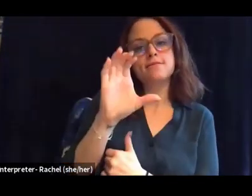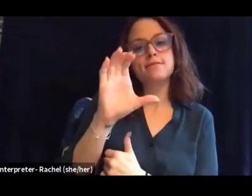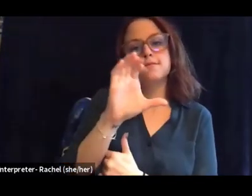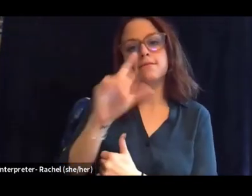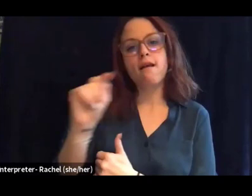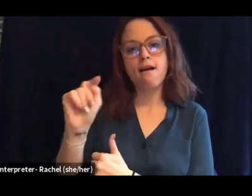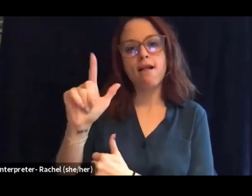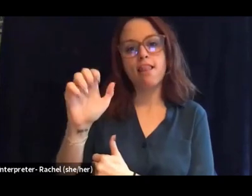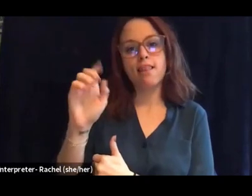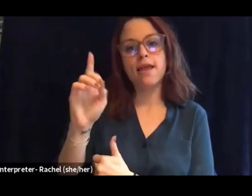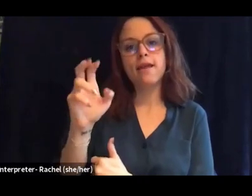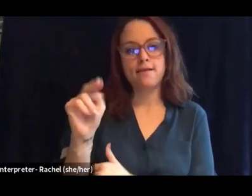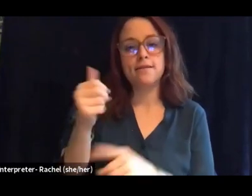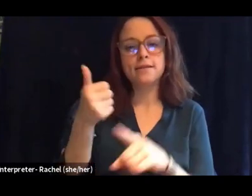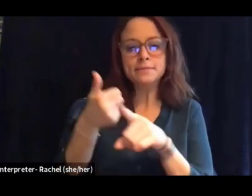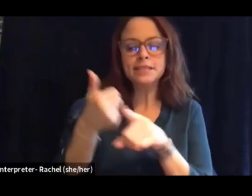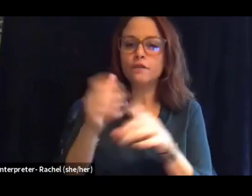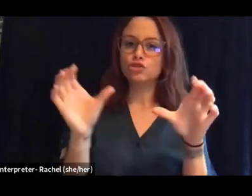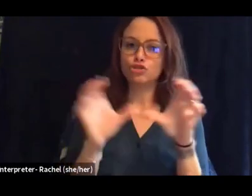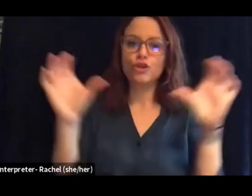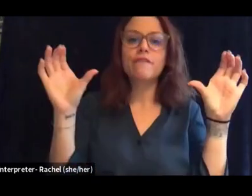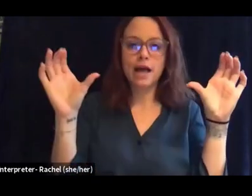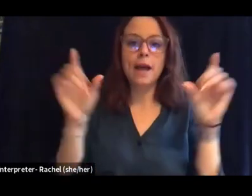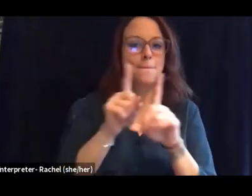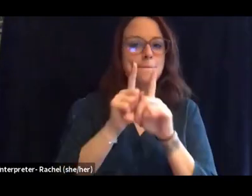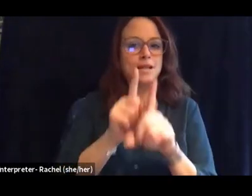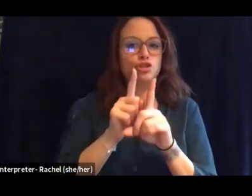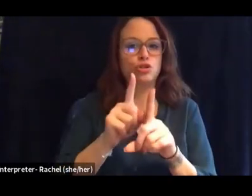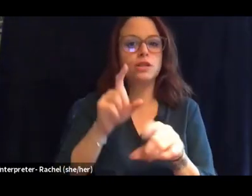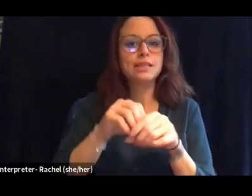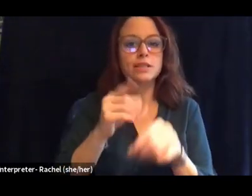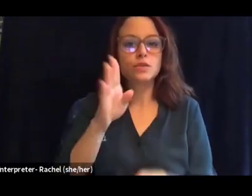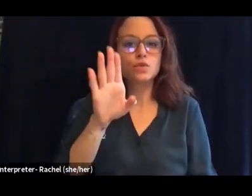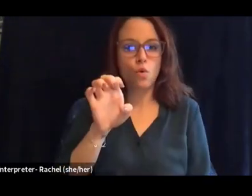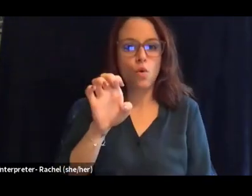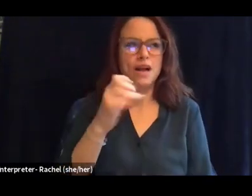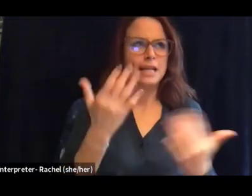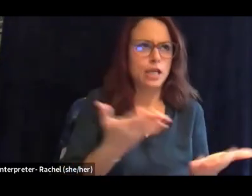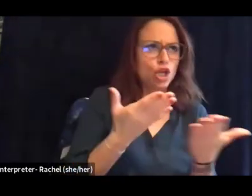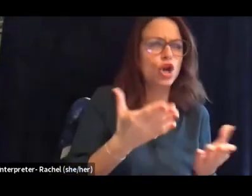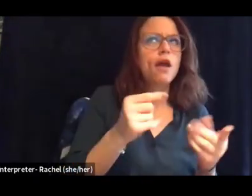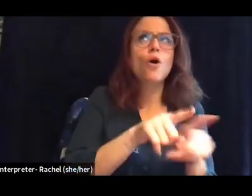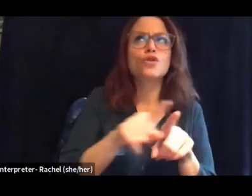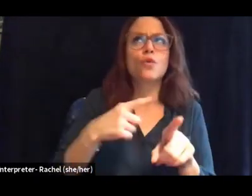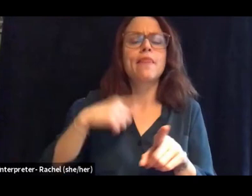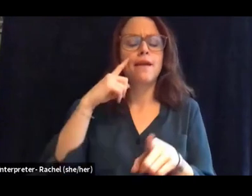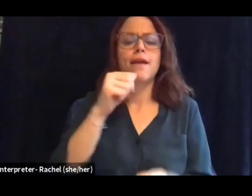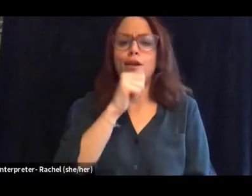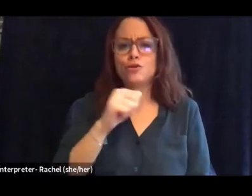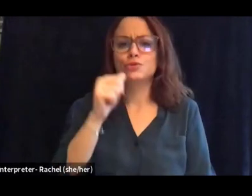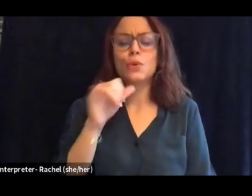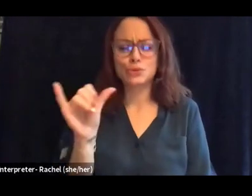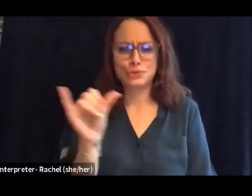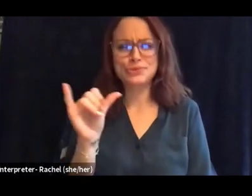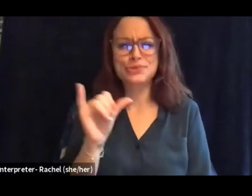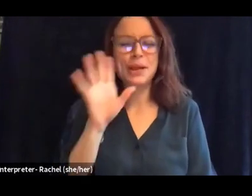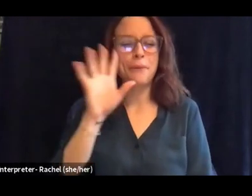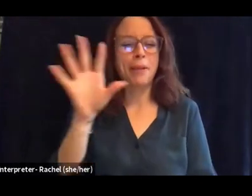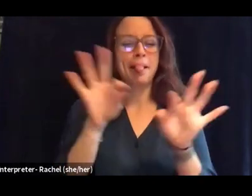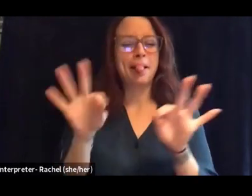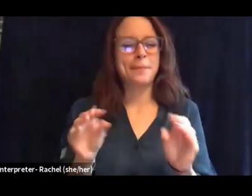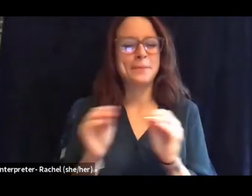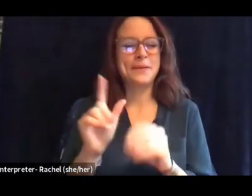our chapter and one in Arizona. I forget which location. Scott will tell you about that. He is